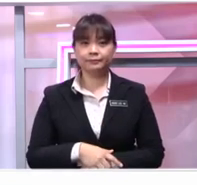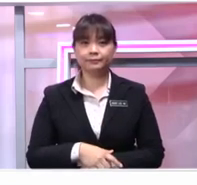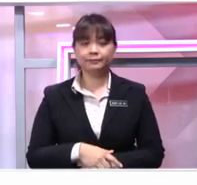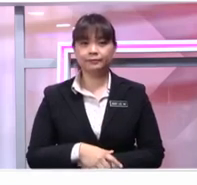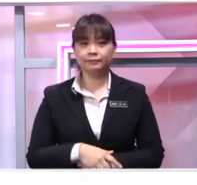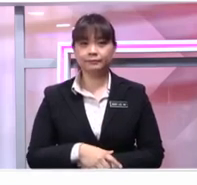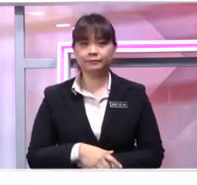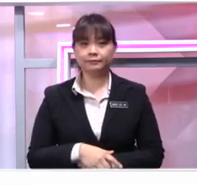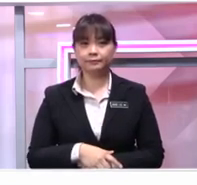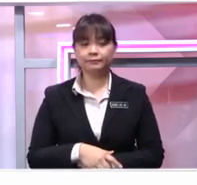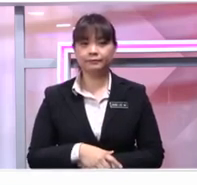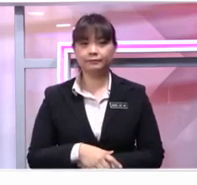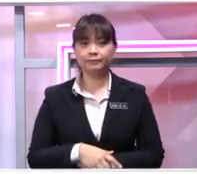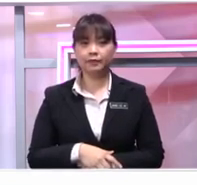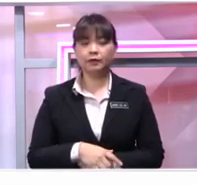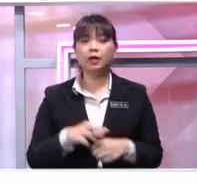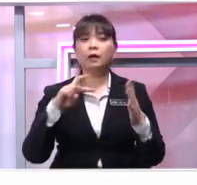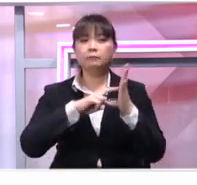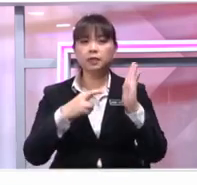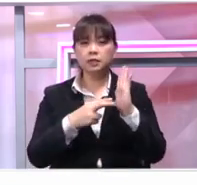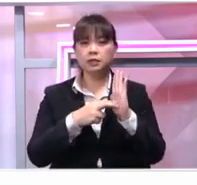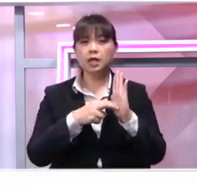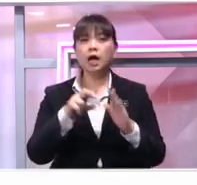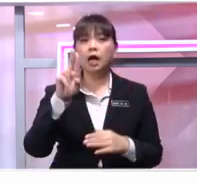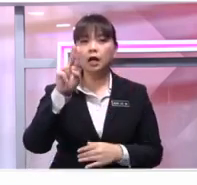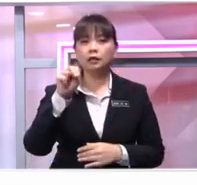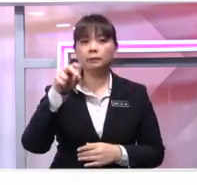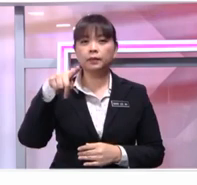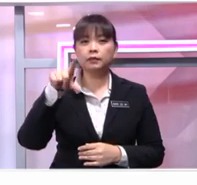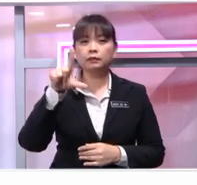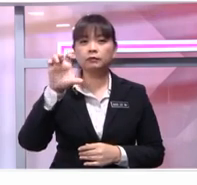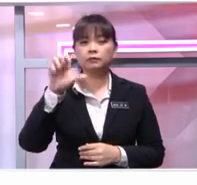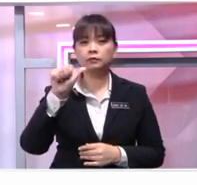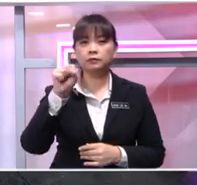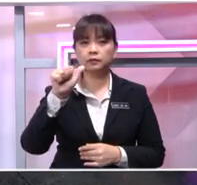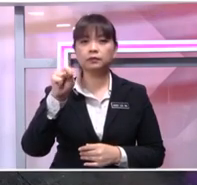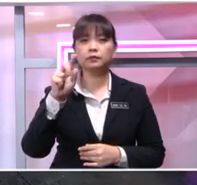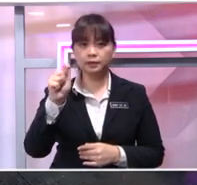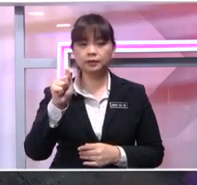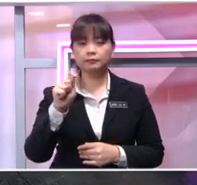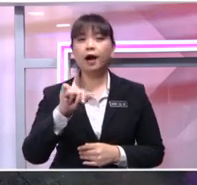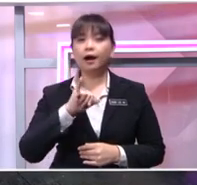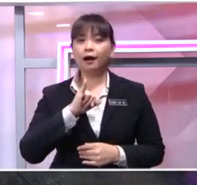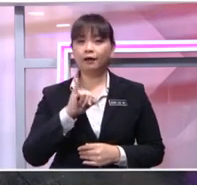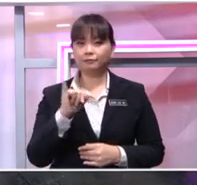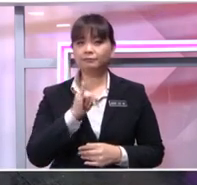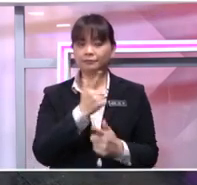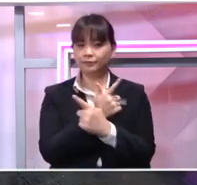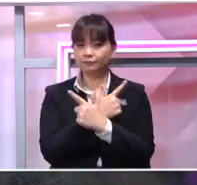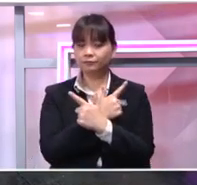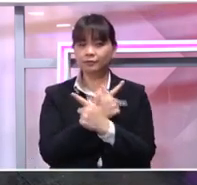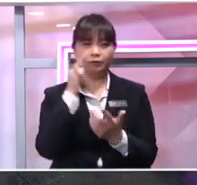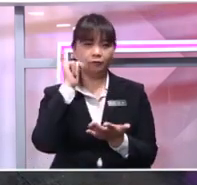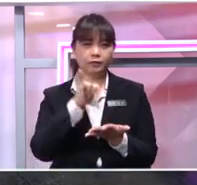Nasty means unpleasant. Good job. Nasty is unpleasant. I love her confidence, teacher. Yes, good.